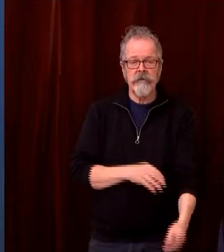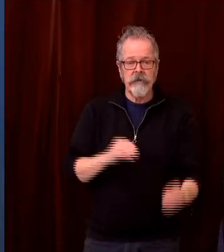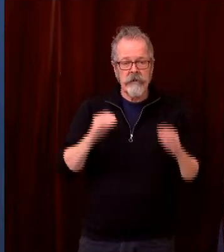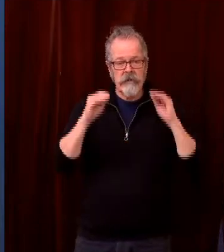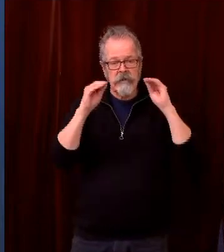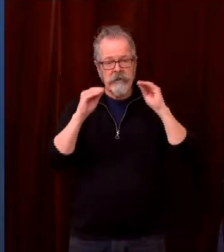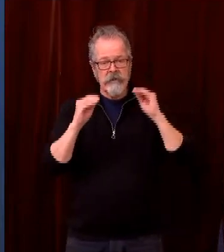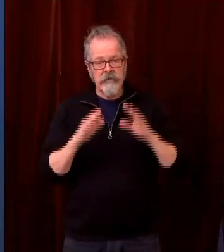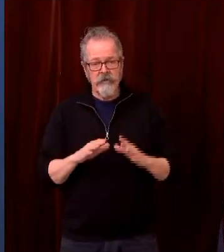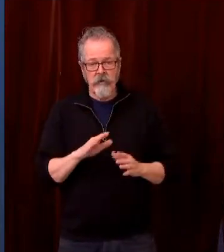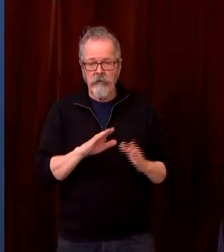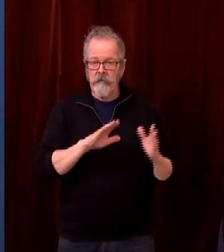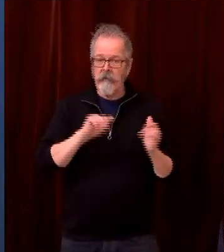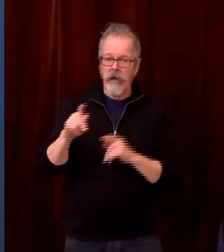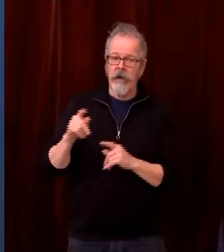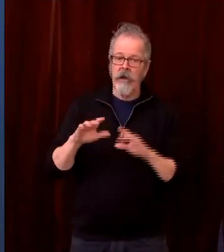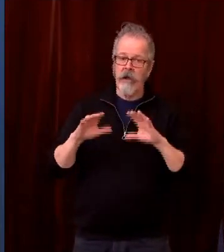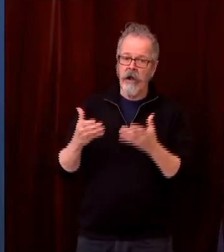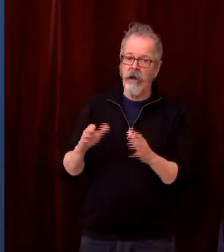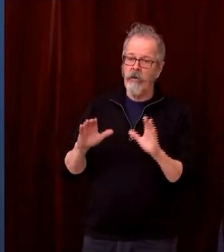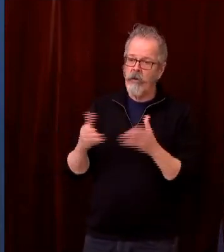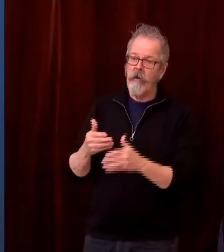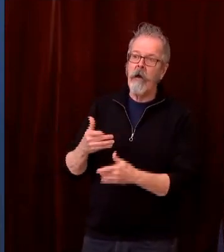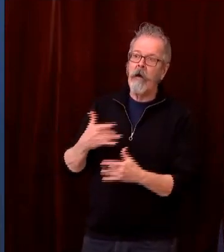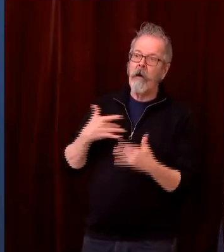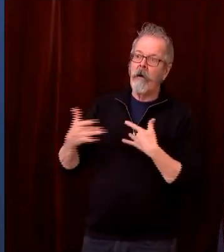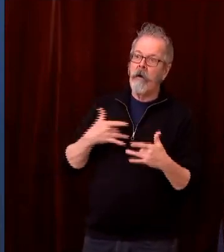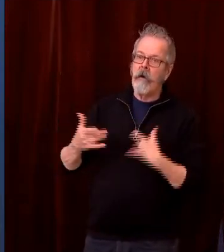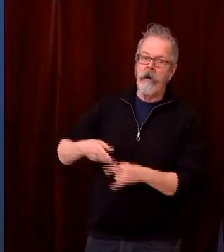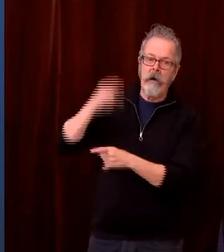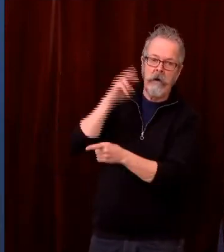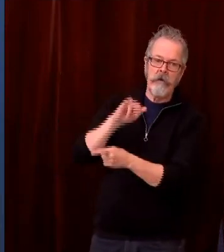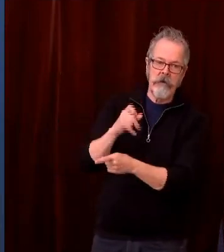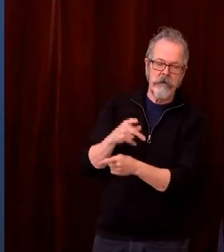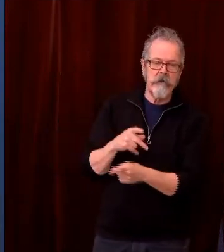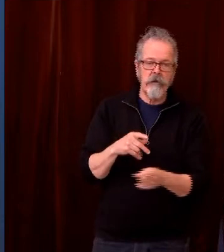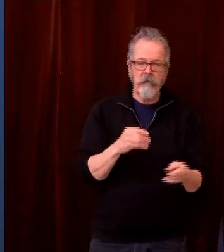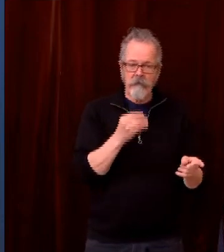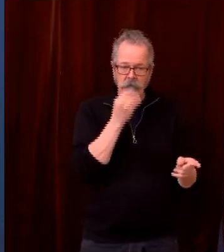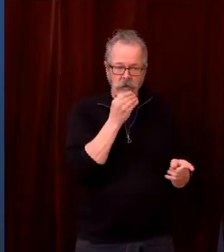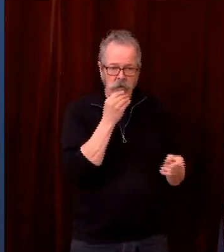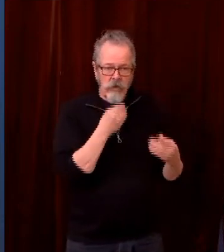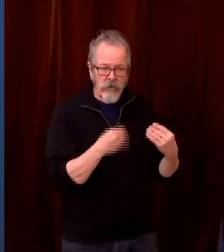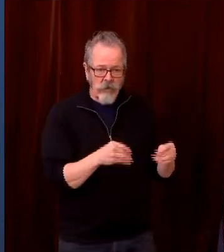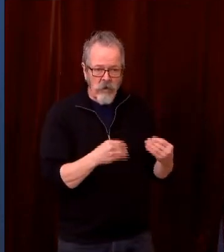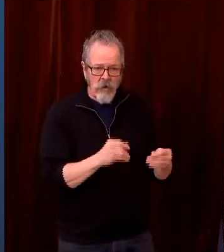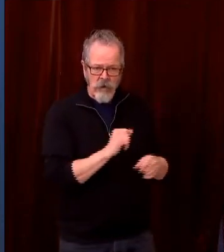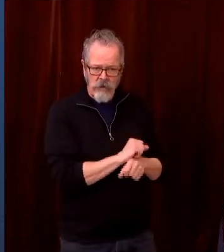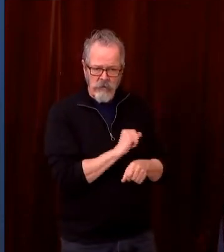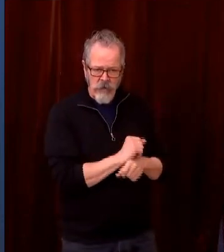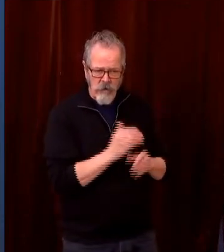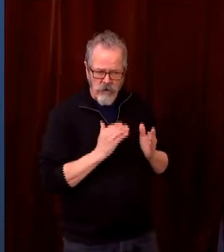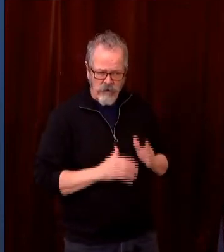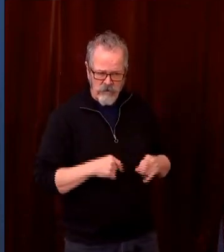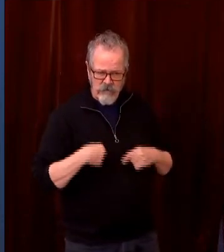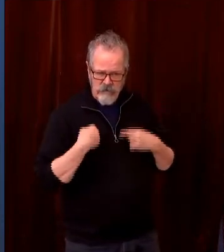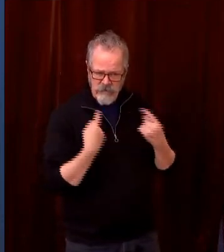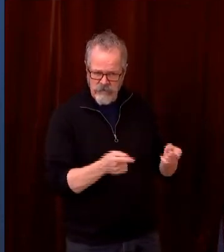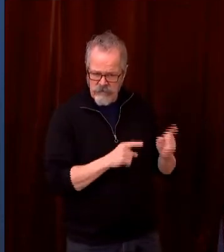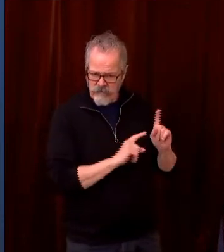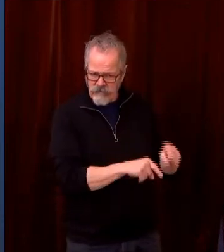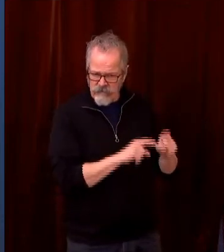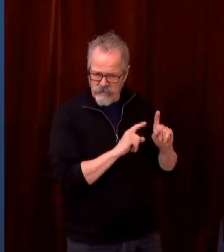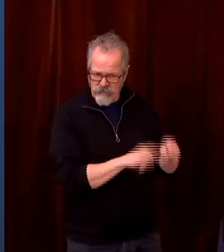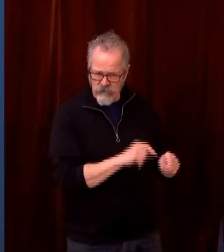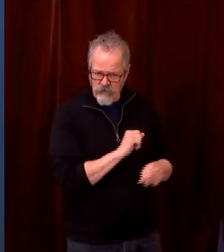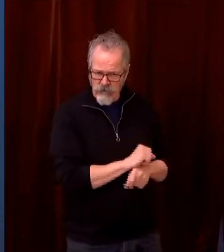have food to eat. We're not asking any more than we ask of bus drivers who've now gone into buses and make